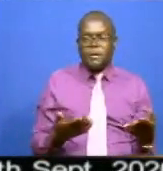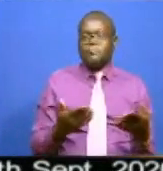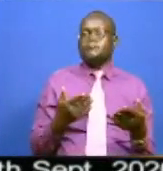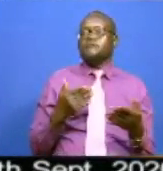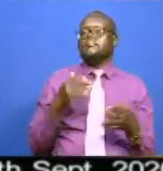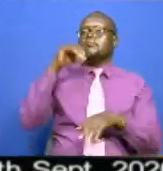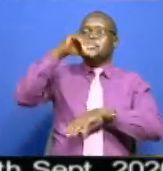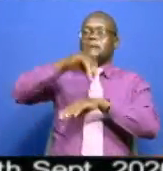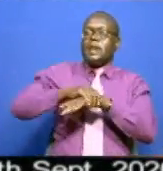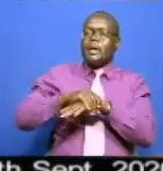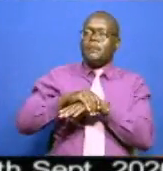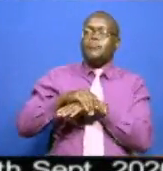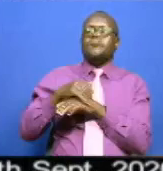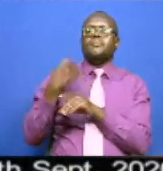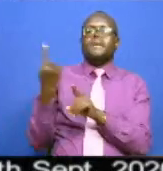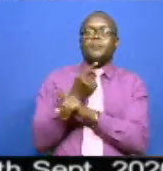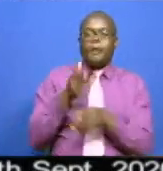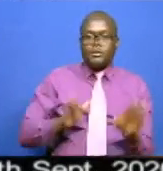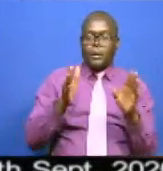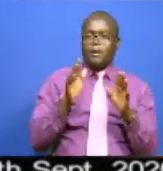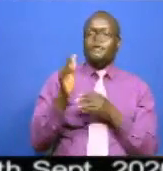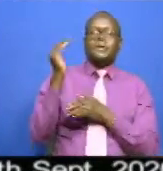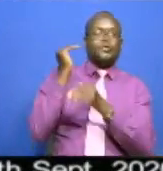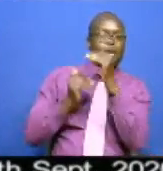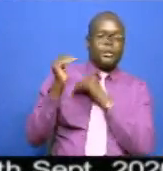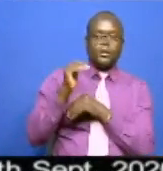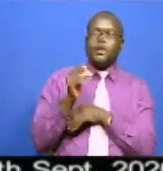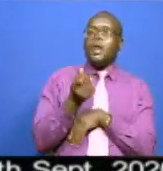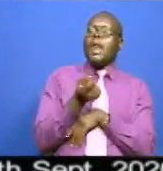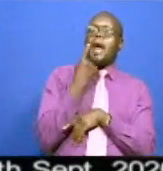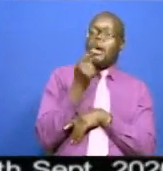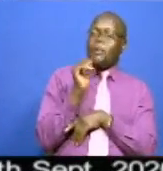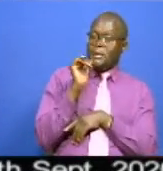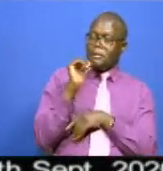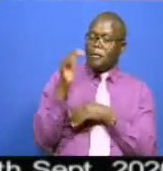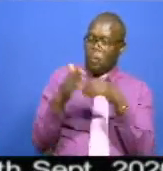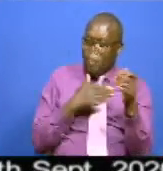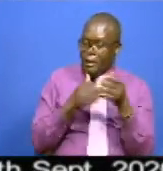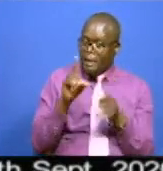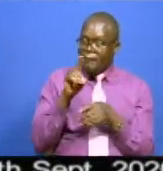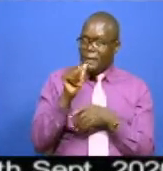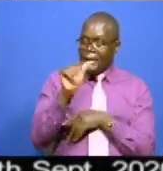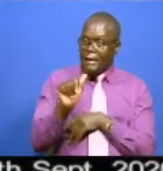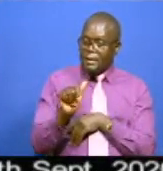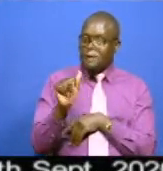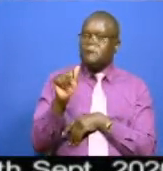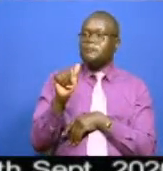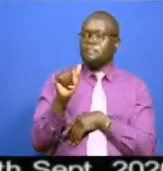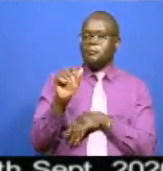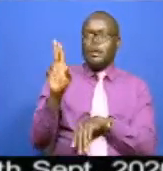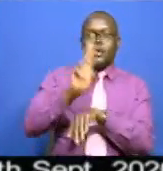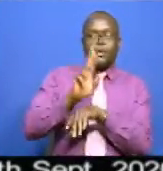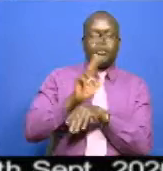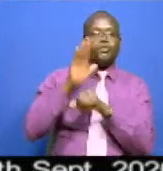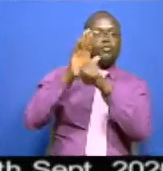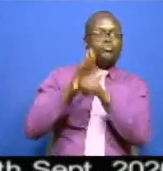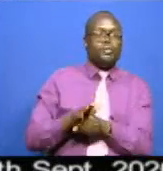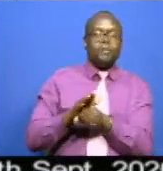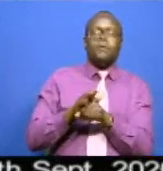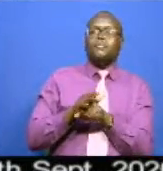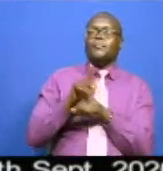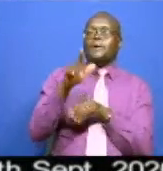themselves using alternative means. Will the data that is available be used to disadvantage this kind